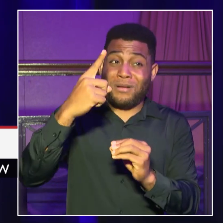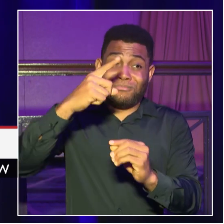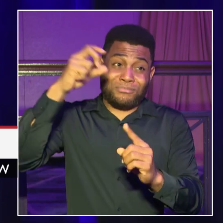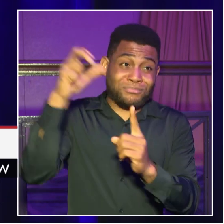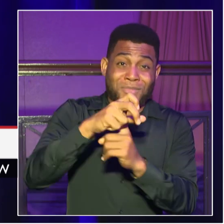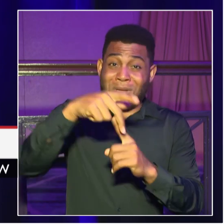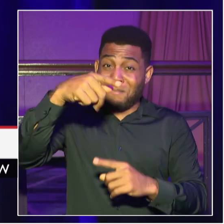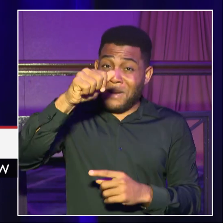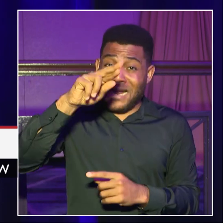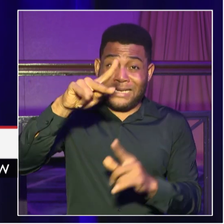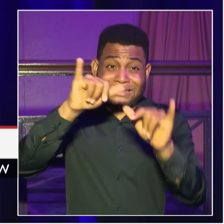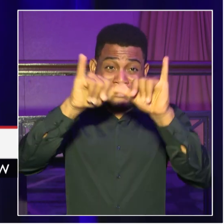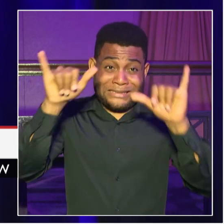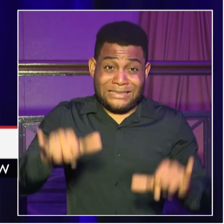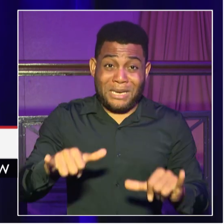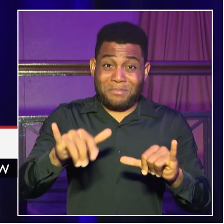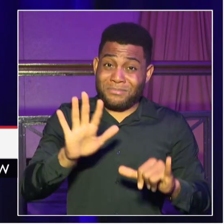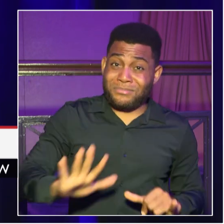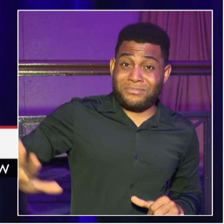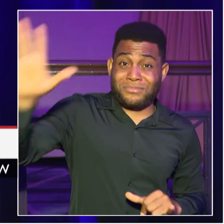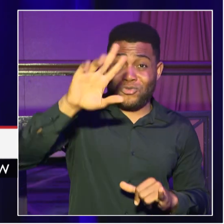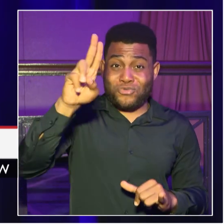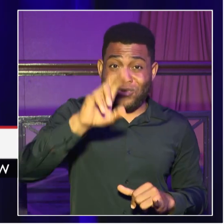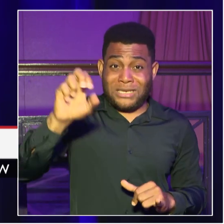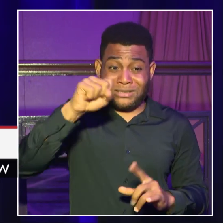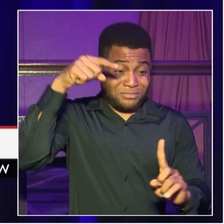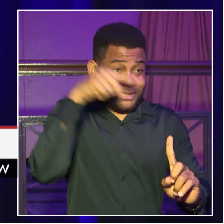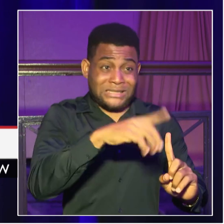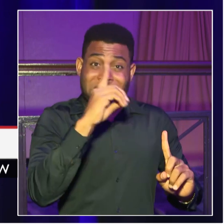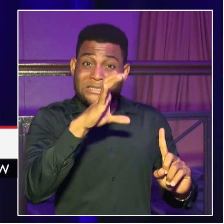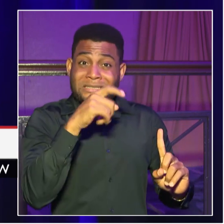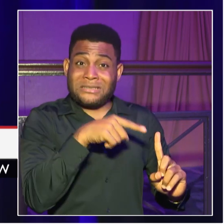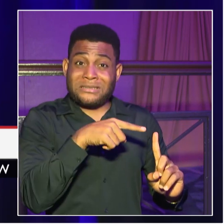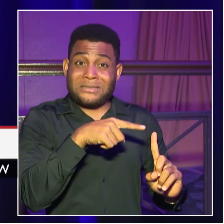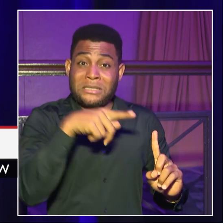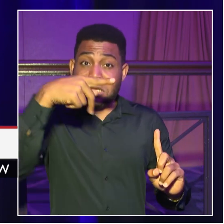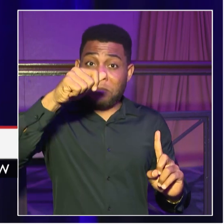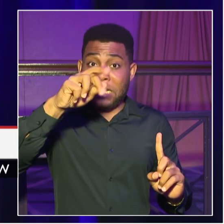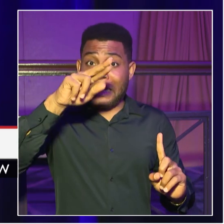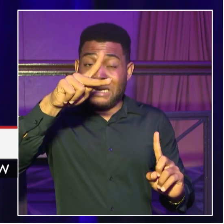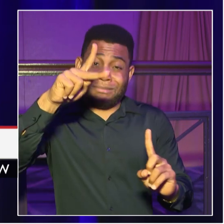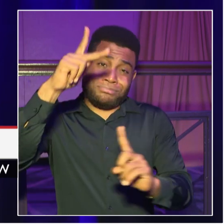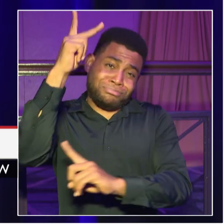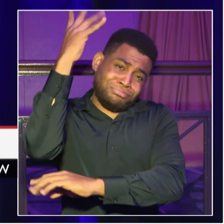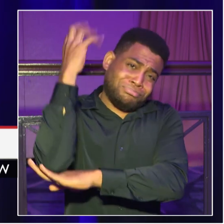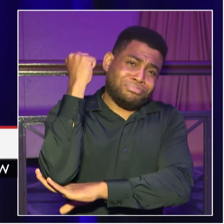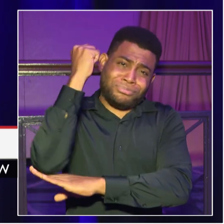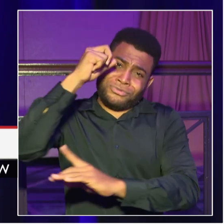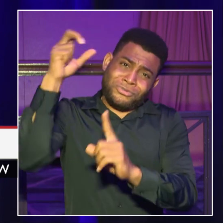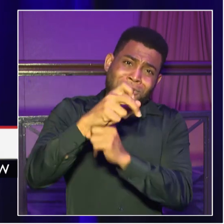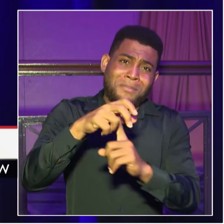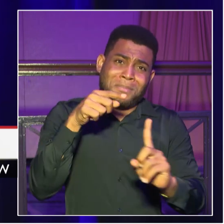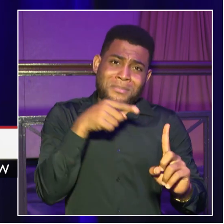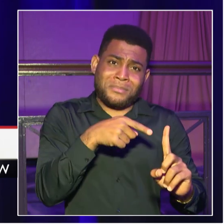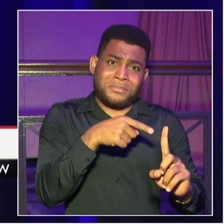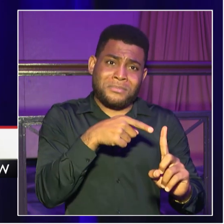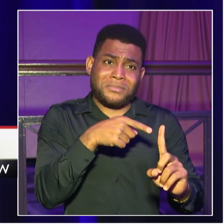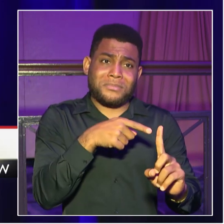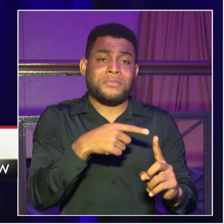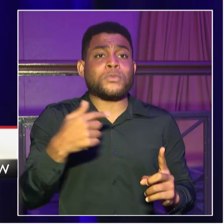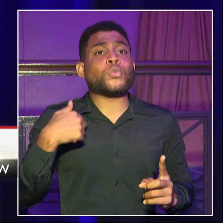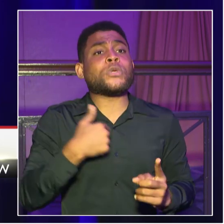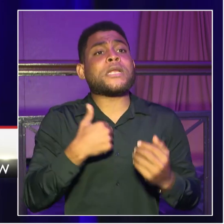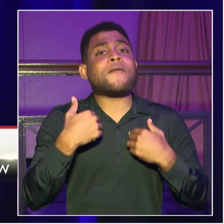So that includes our wonderful national parks, Rock Creek among them. You saw Elliot,